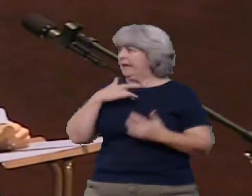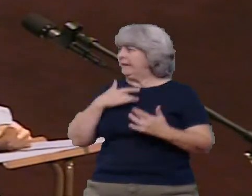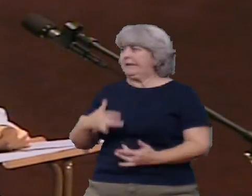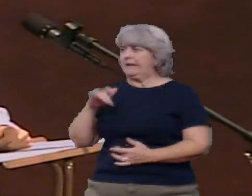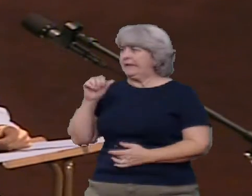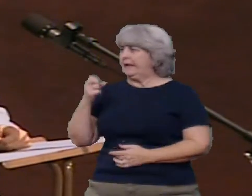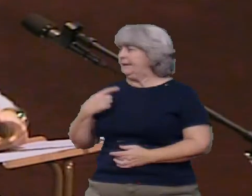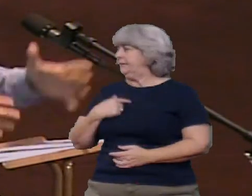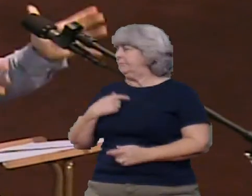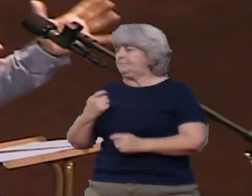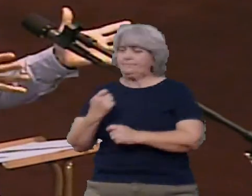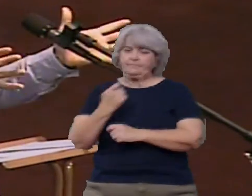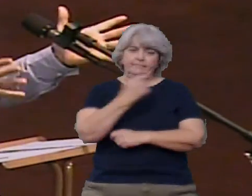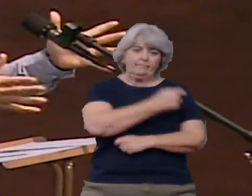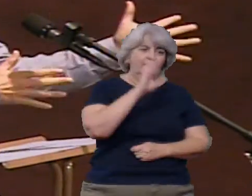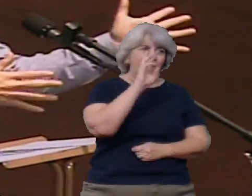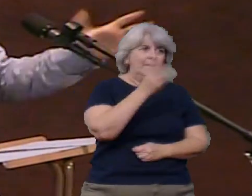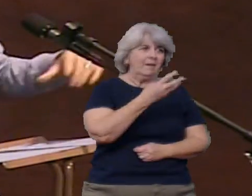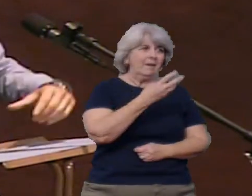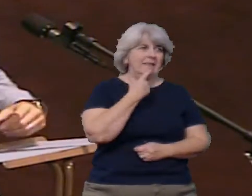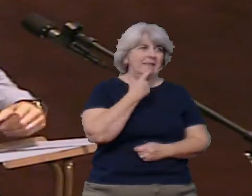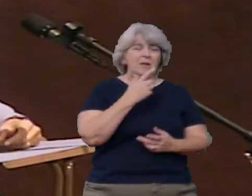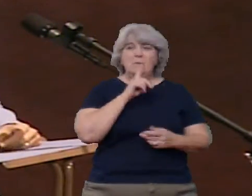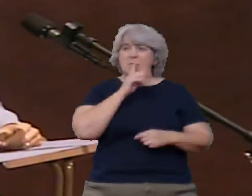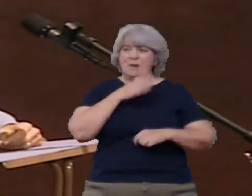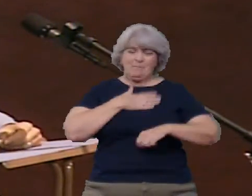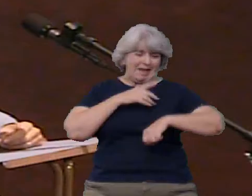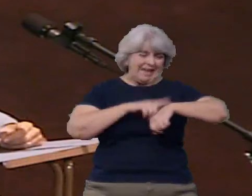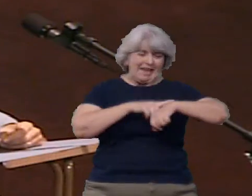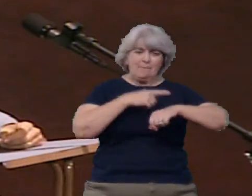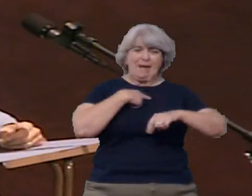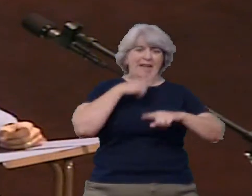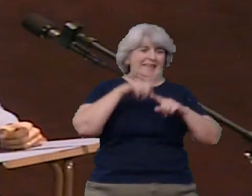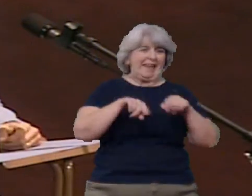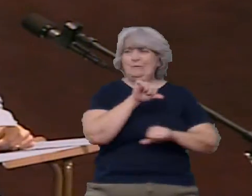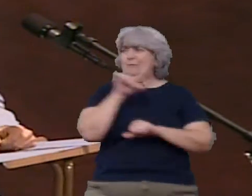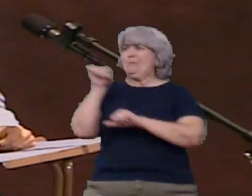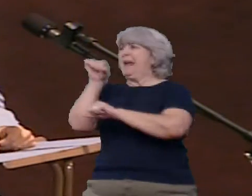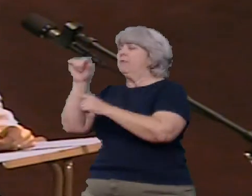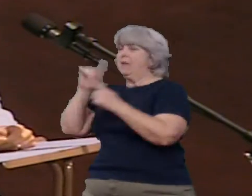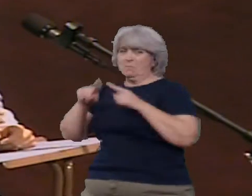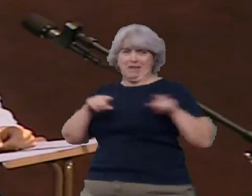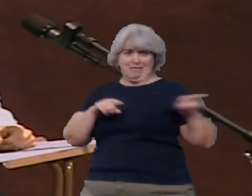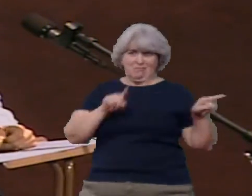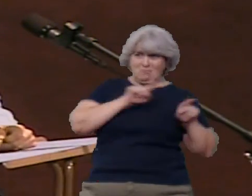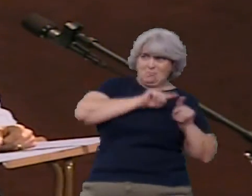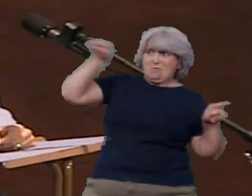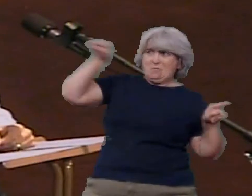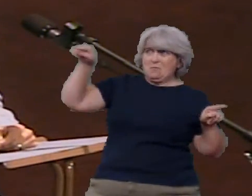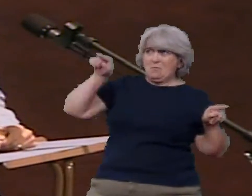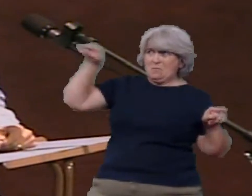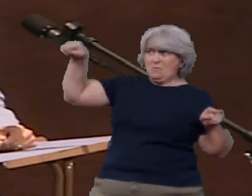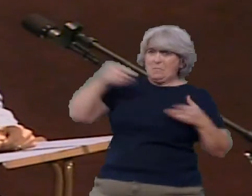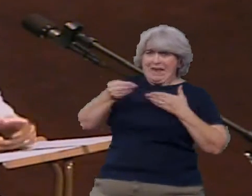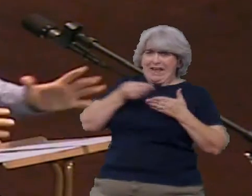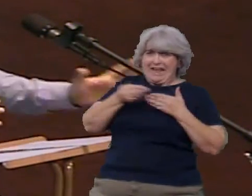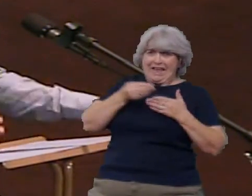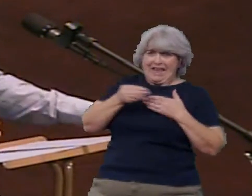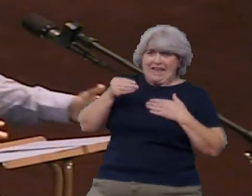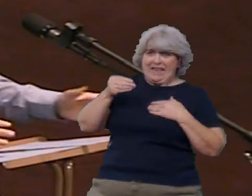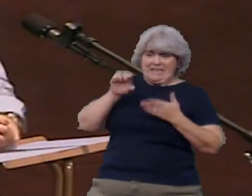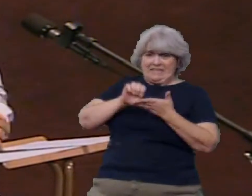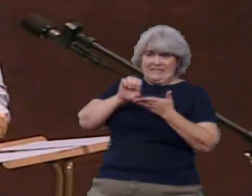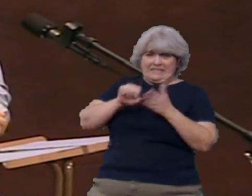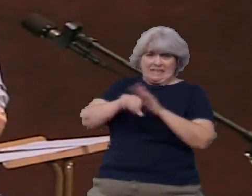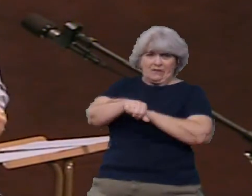$6. I said, I'm not in a position where I can really do anything, but there's a grocery store right there. and I'm sure they've got some sunscreen, and I hope that